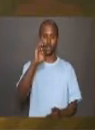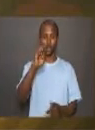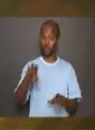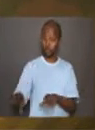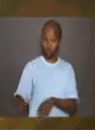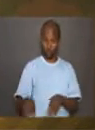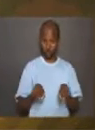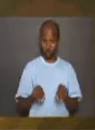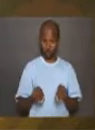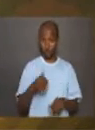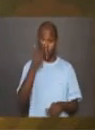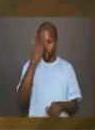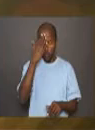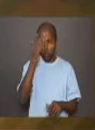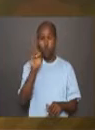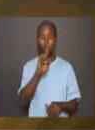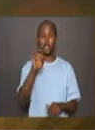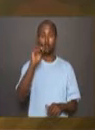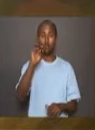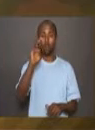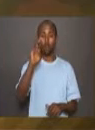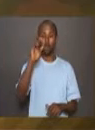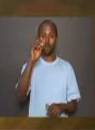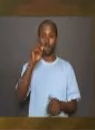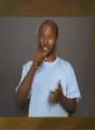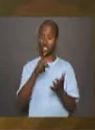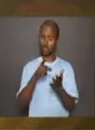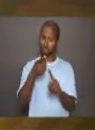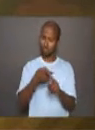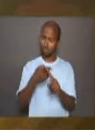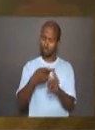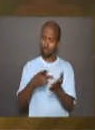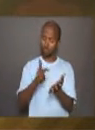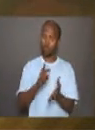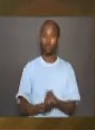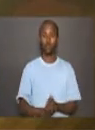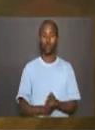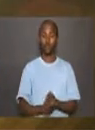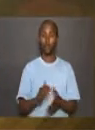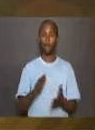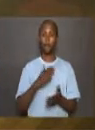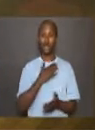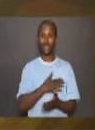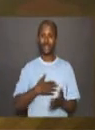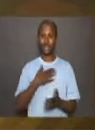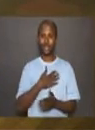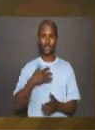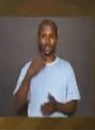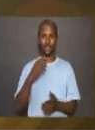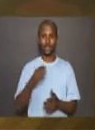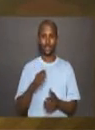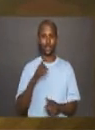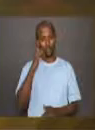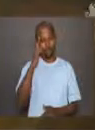Students, do you know what a mortgage is? Please take a moment to write